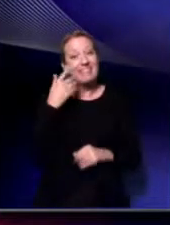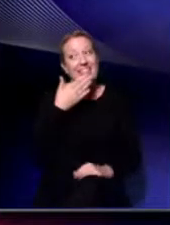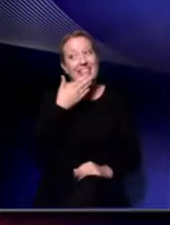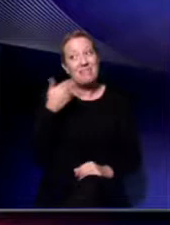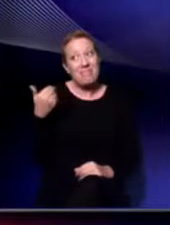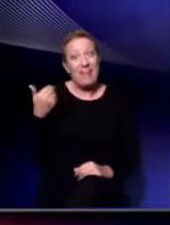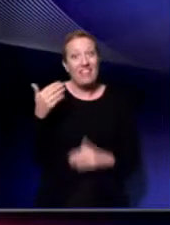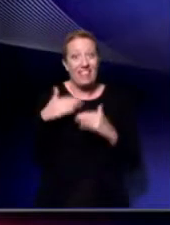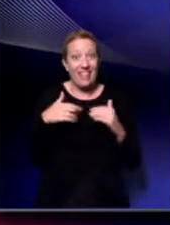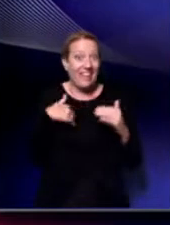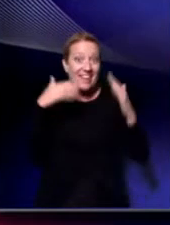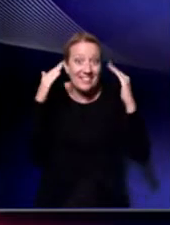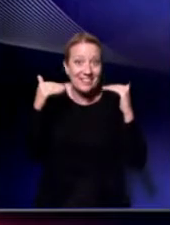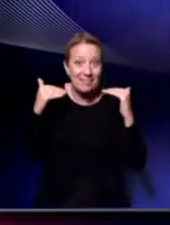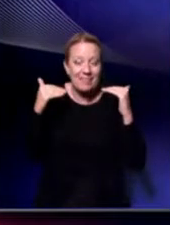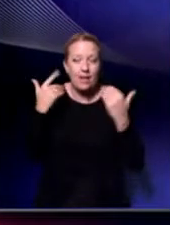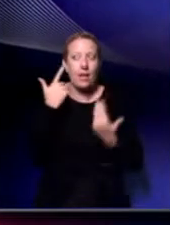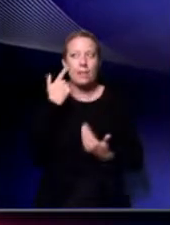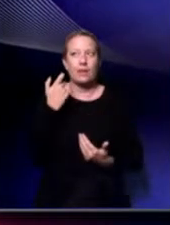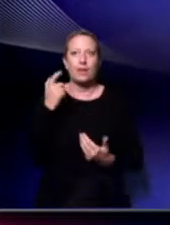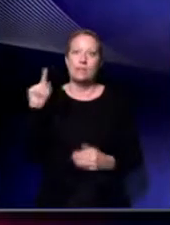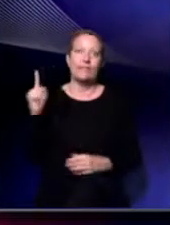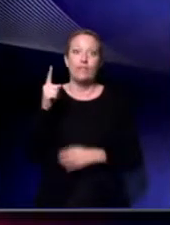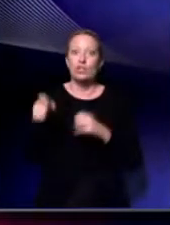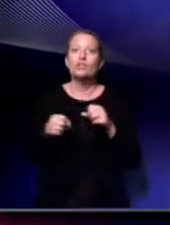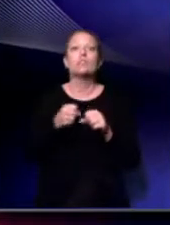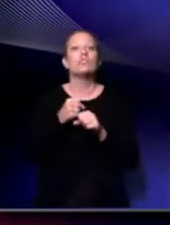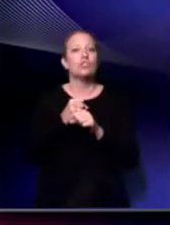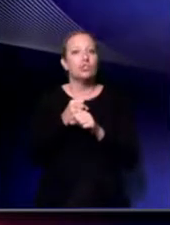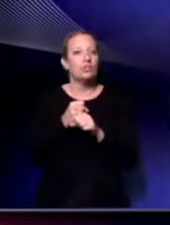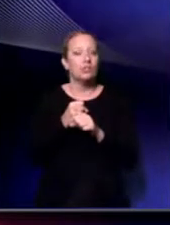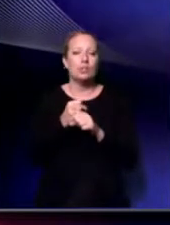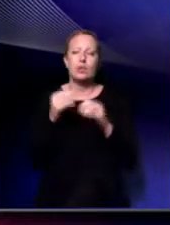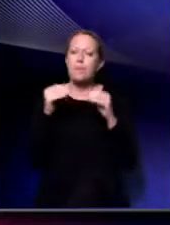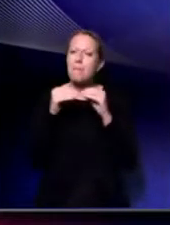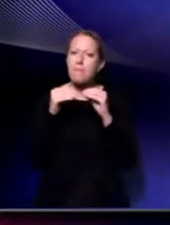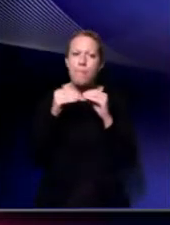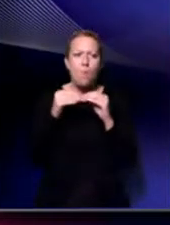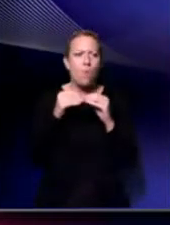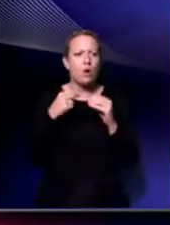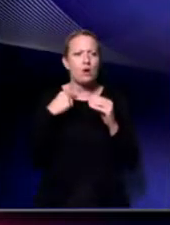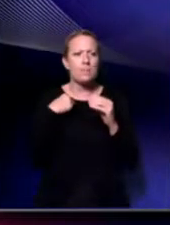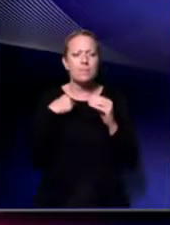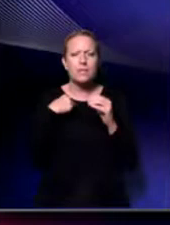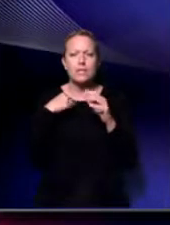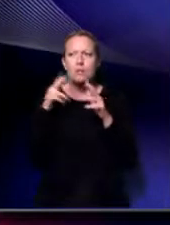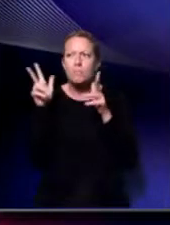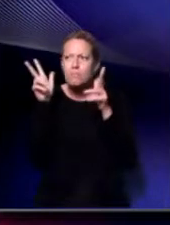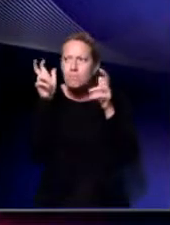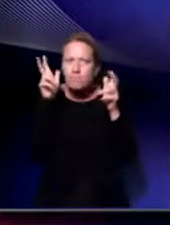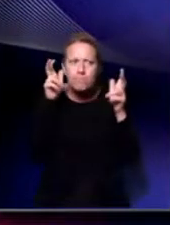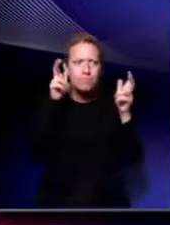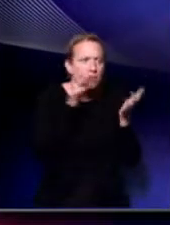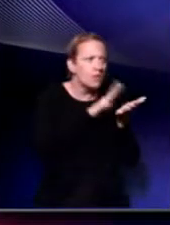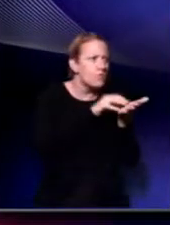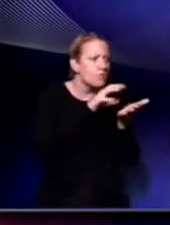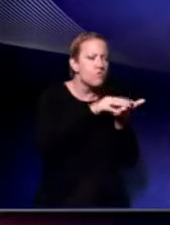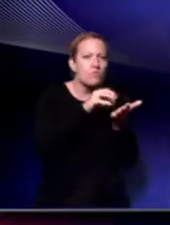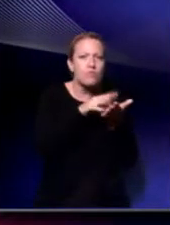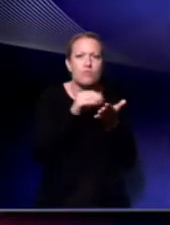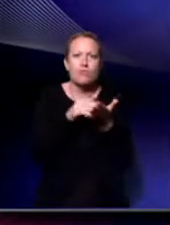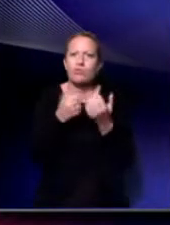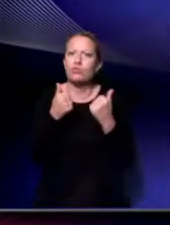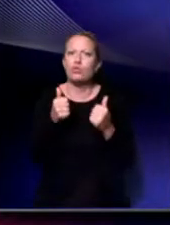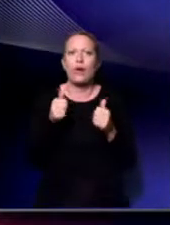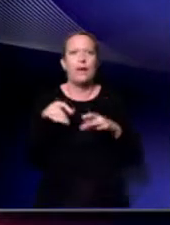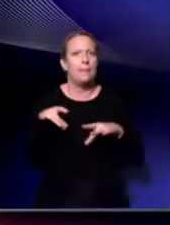was expecting, because the first year really was just a deep dive into learning as much as I could, as quickly as